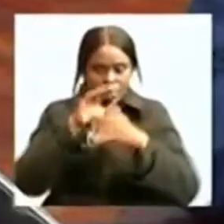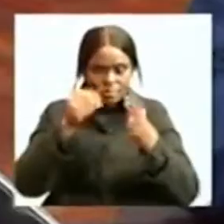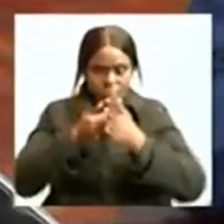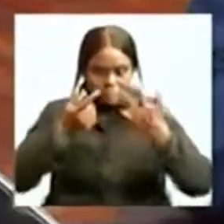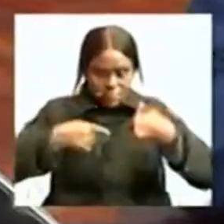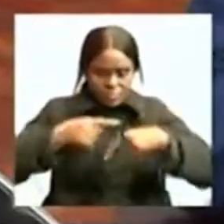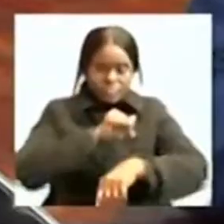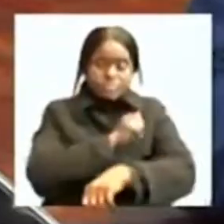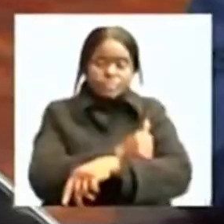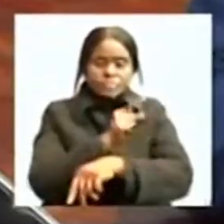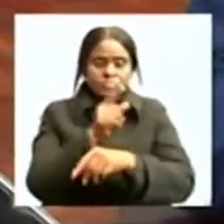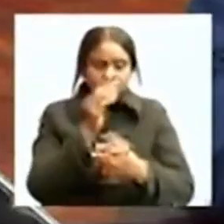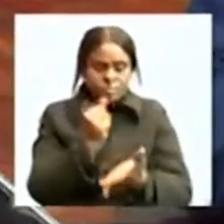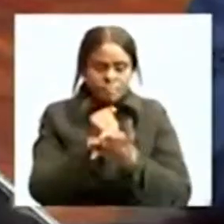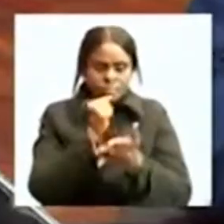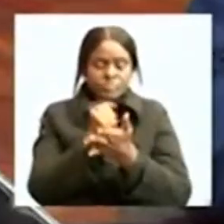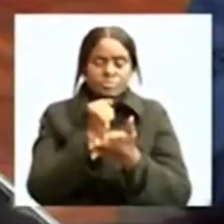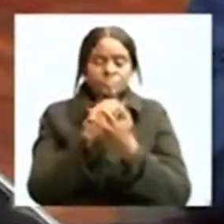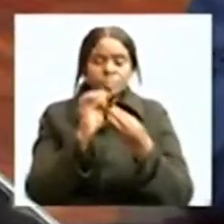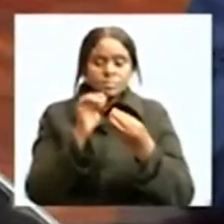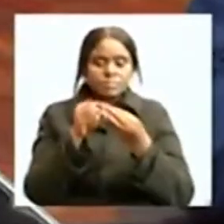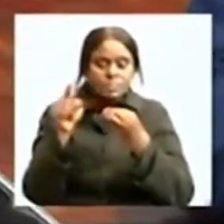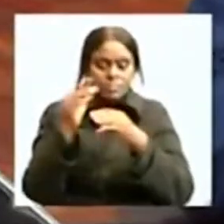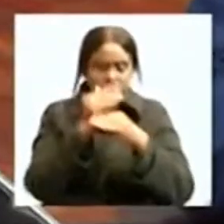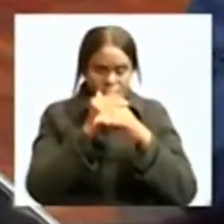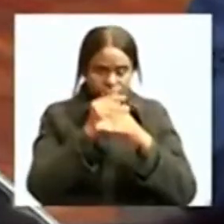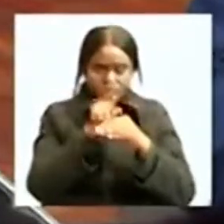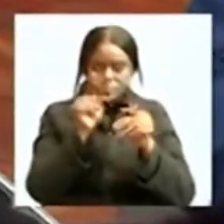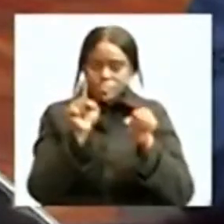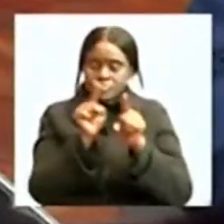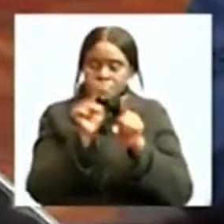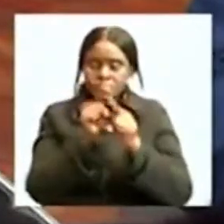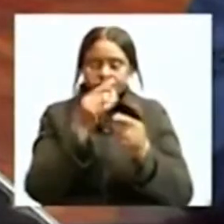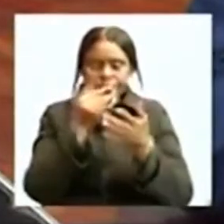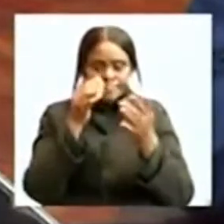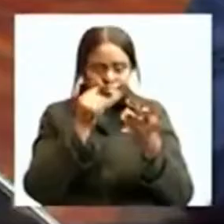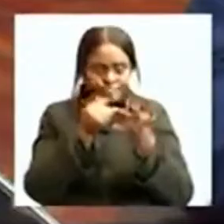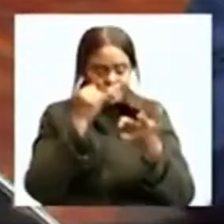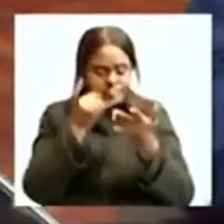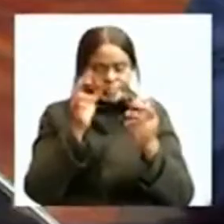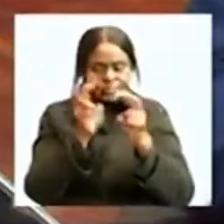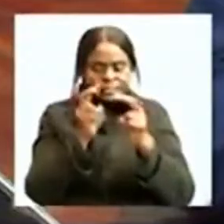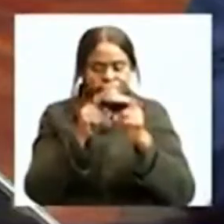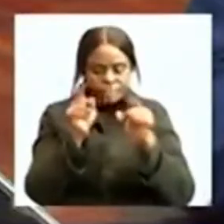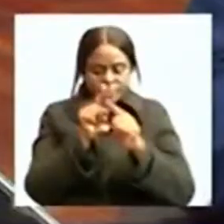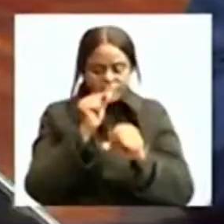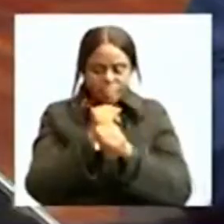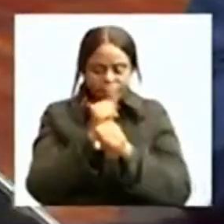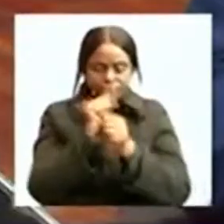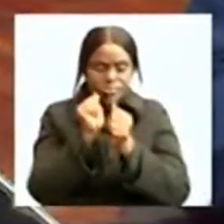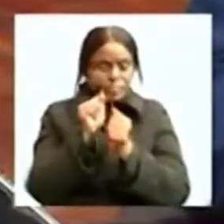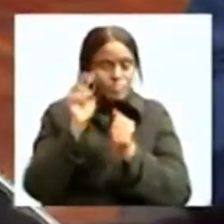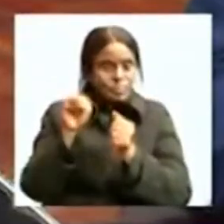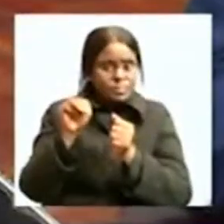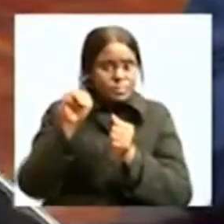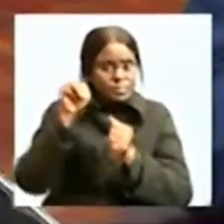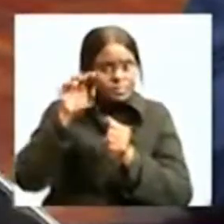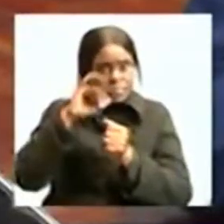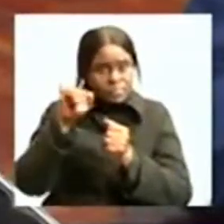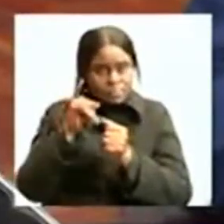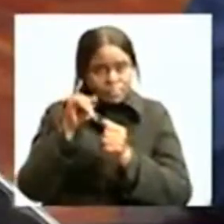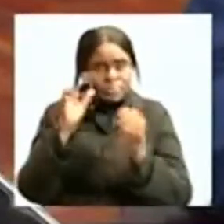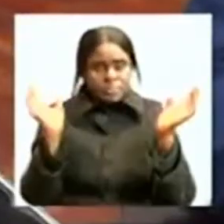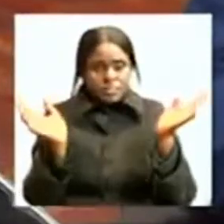authorities, facilitation of the standardization of drug contracts, and collaboration with the Ministry of Justice,